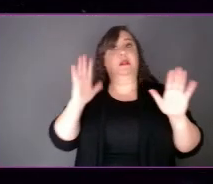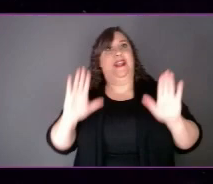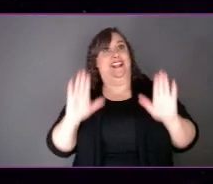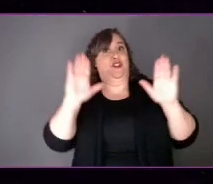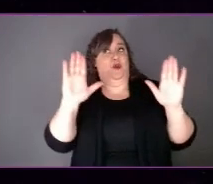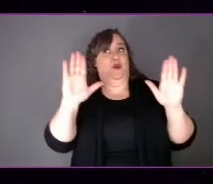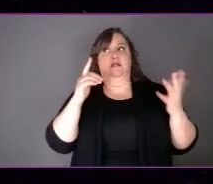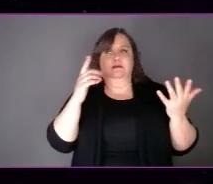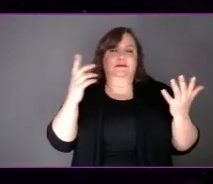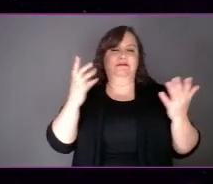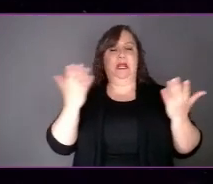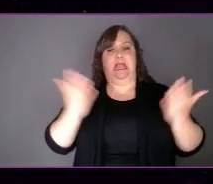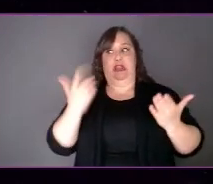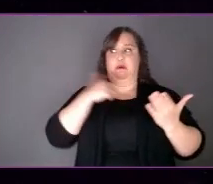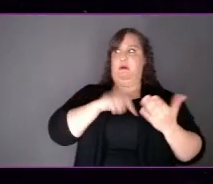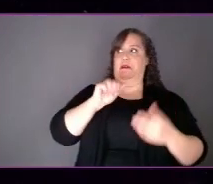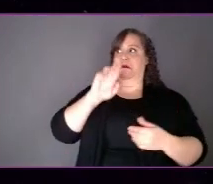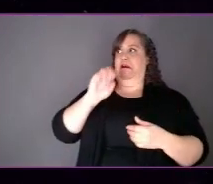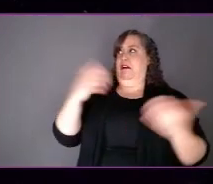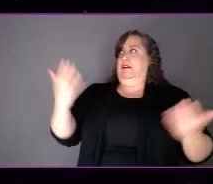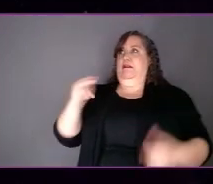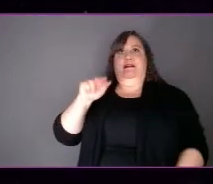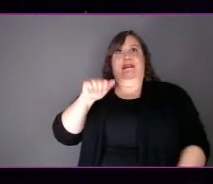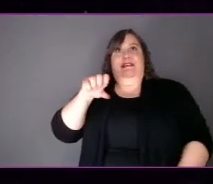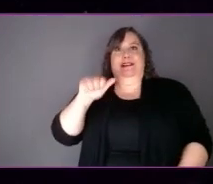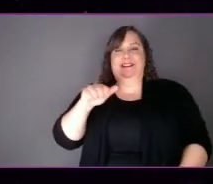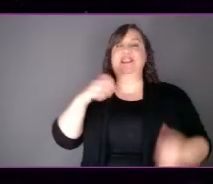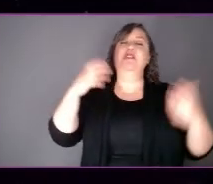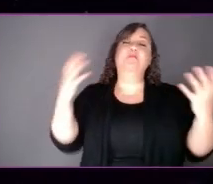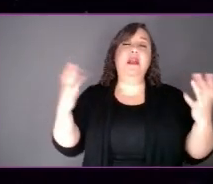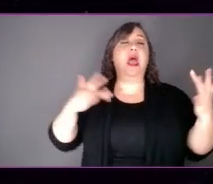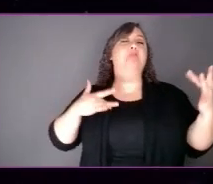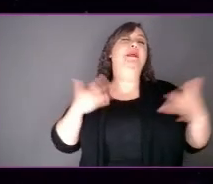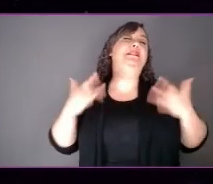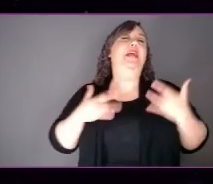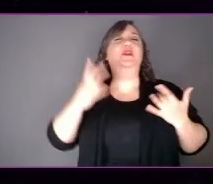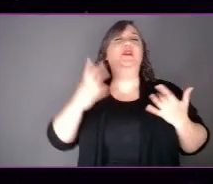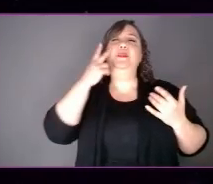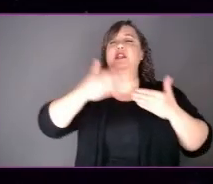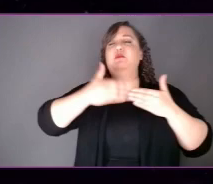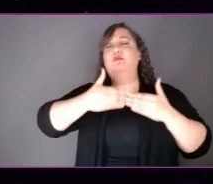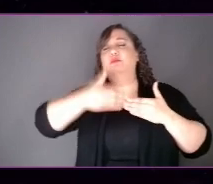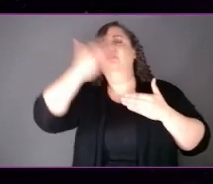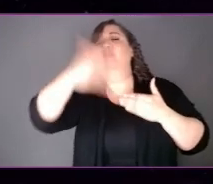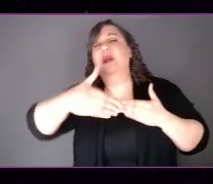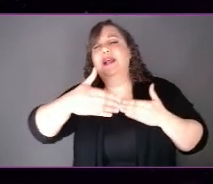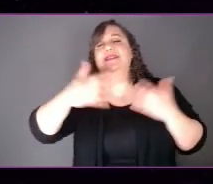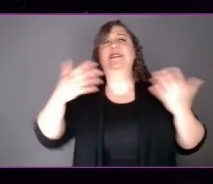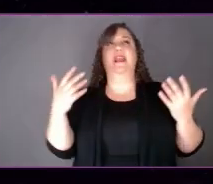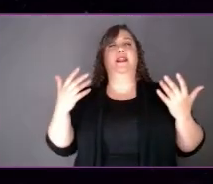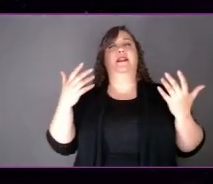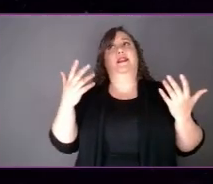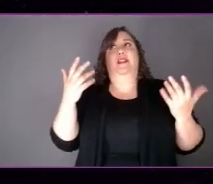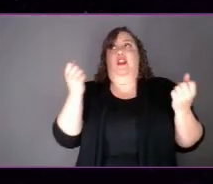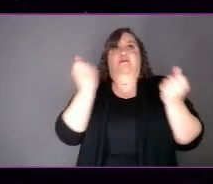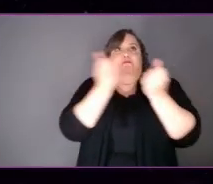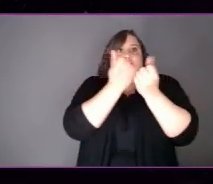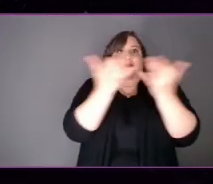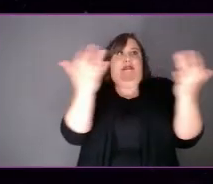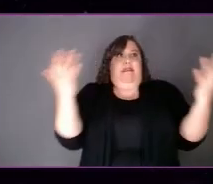it's like, I'm really excited to see where I venture next, because there's many many, many ways I can go to.